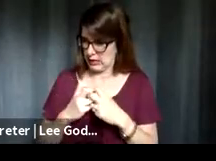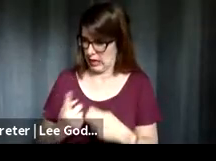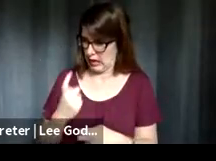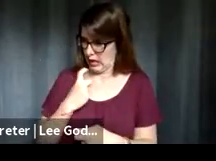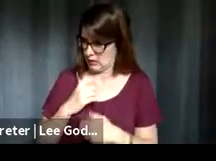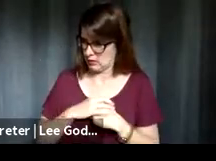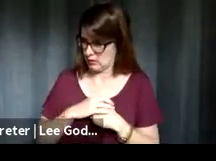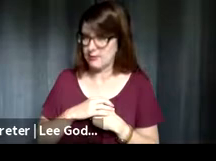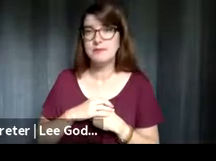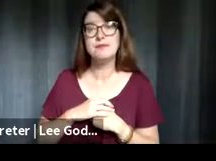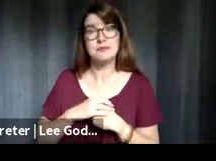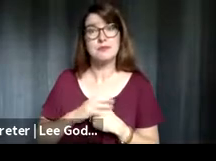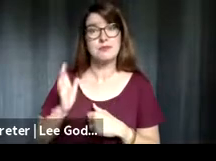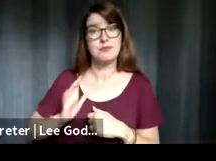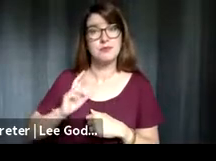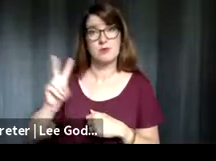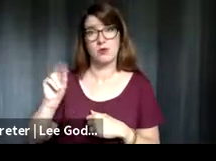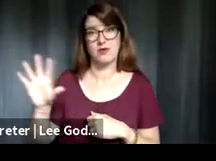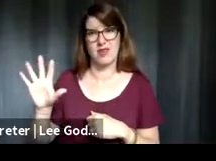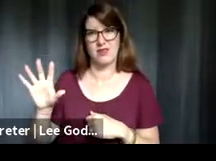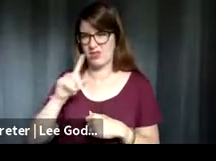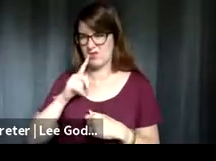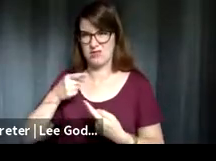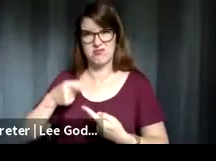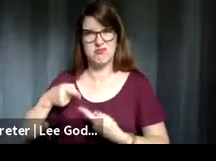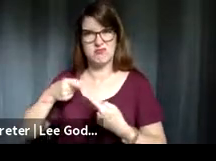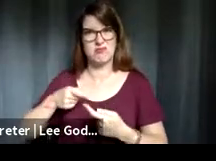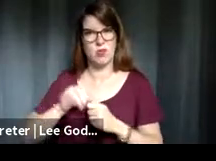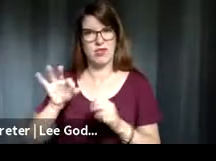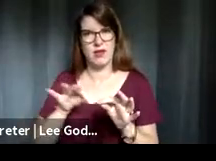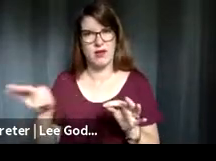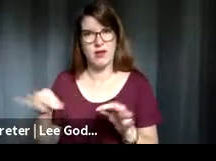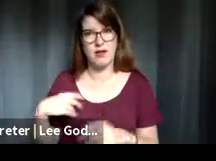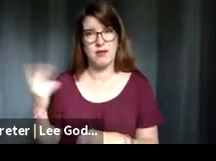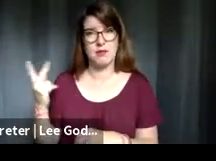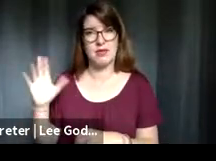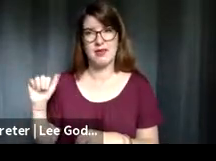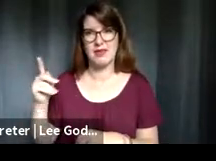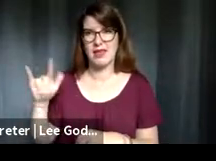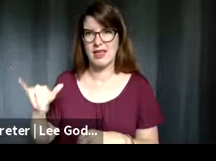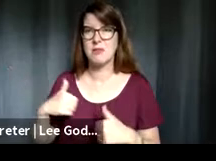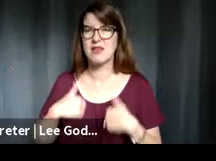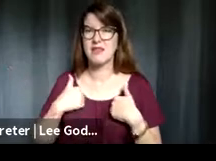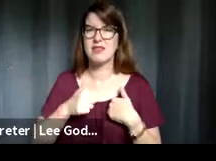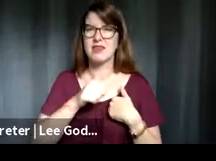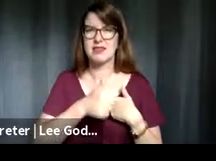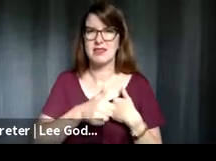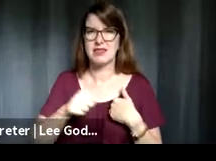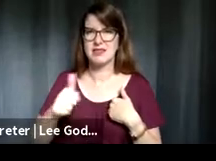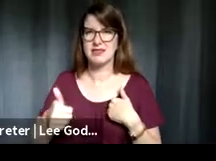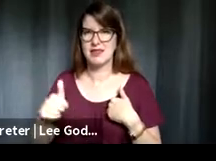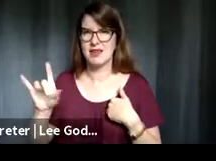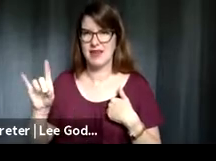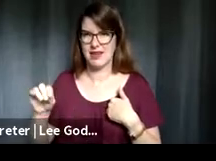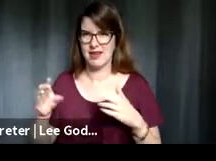in 2005, I started really wrestling with this. Kathy and I had been living by the 10-10-80 plan, you know, that